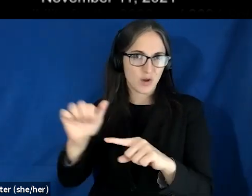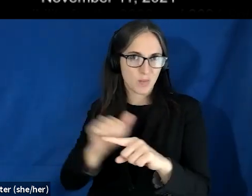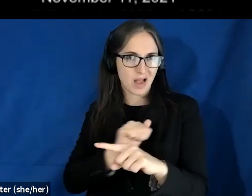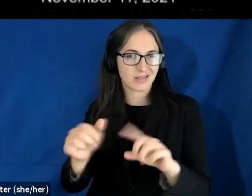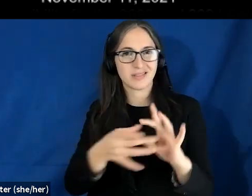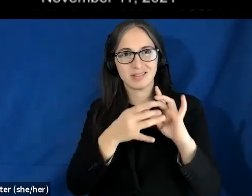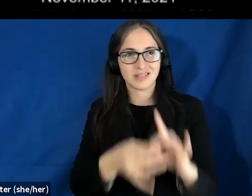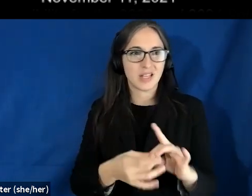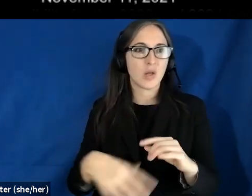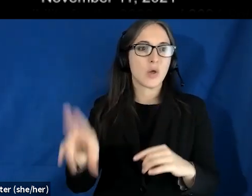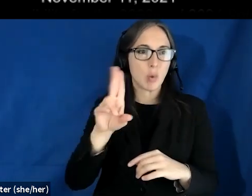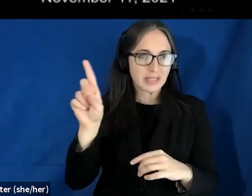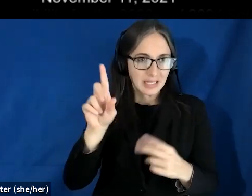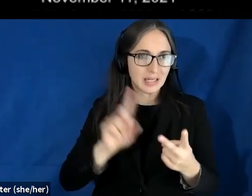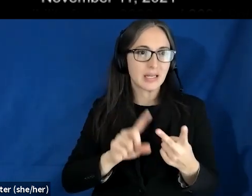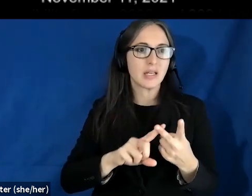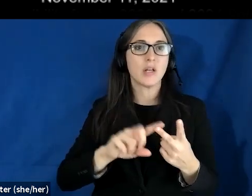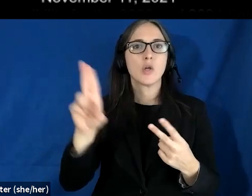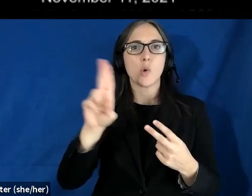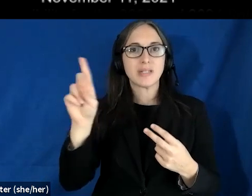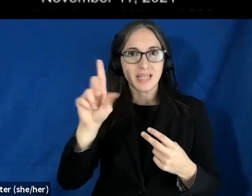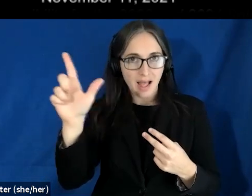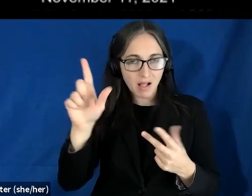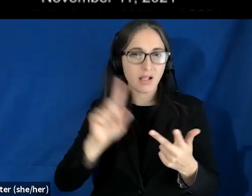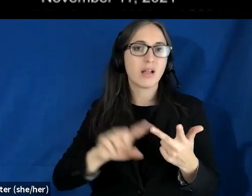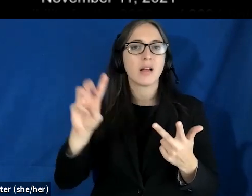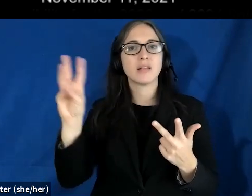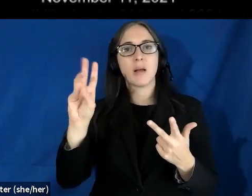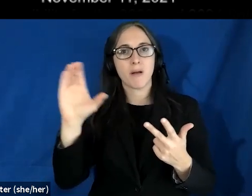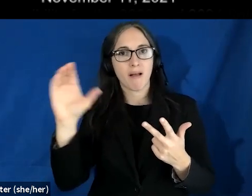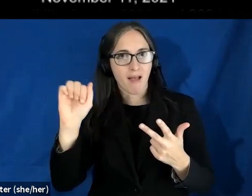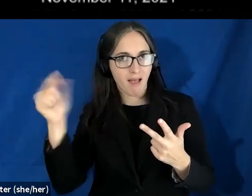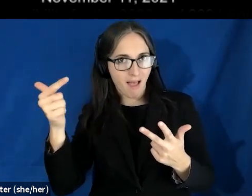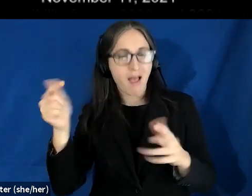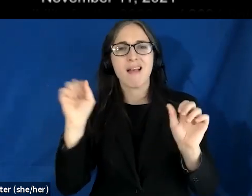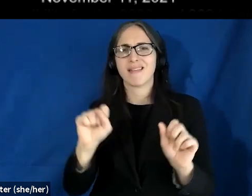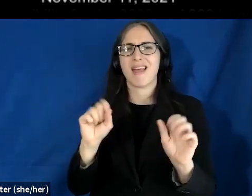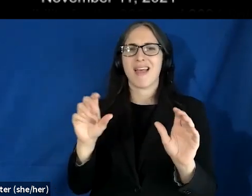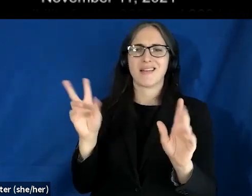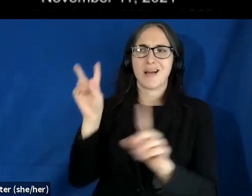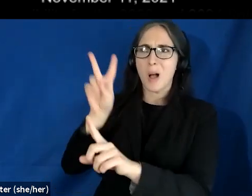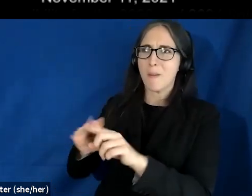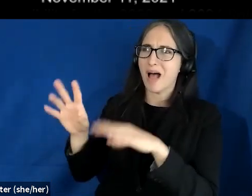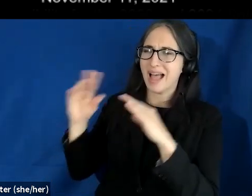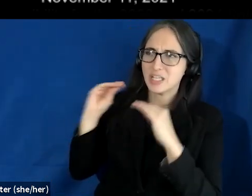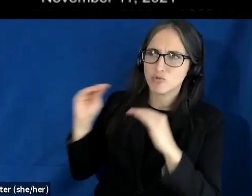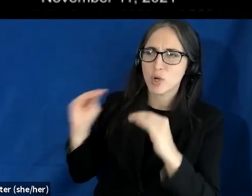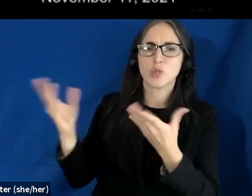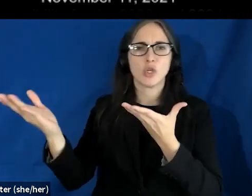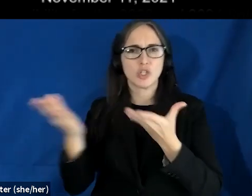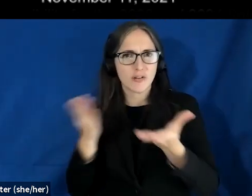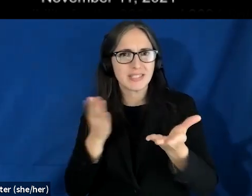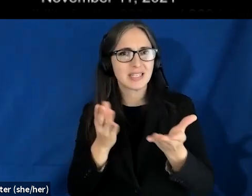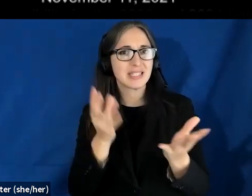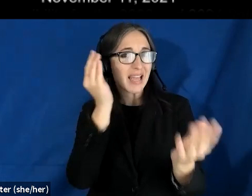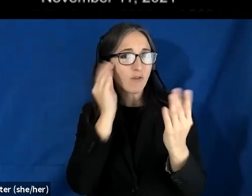WCAG, you can apply them to instruction or services or information technology or